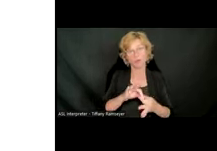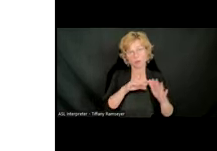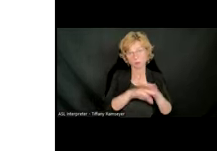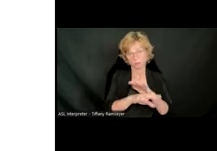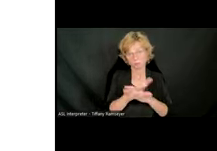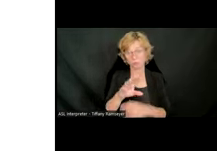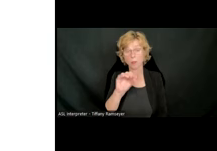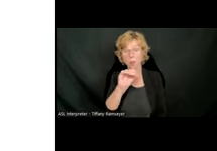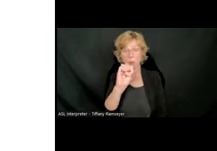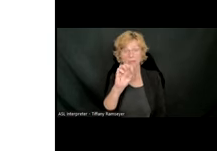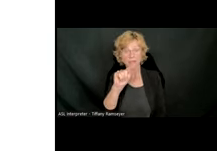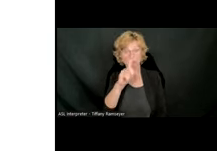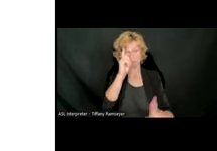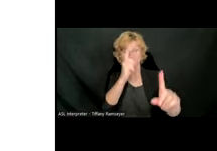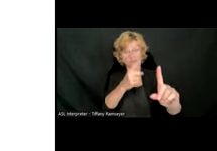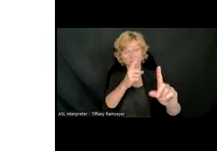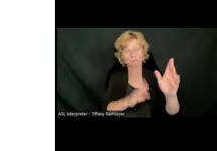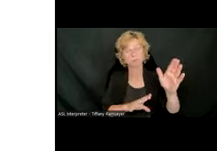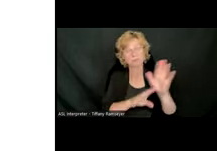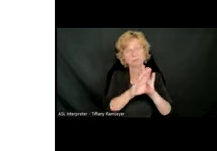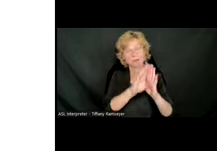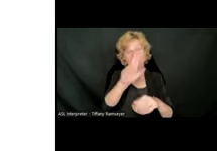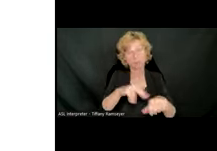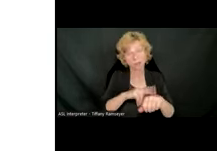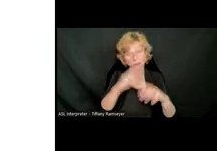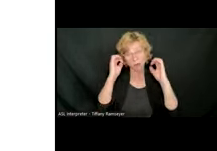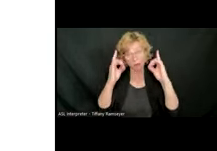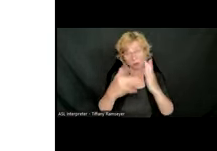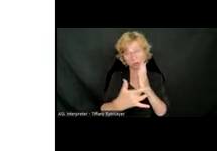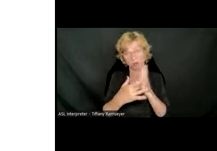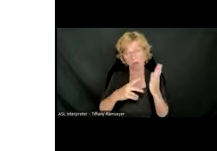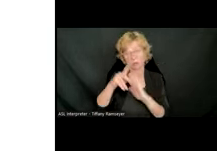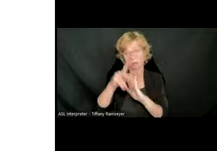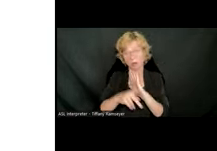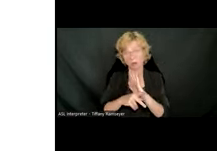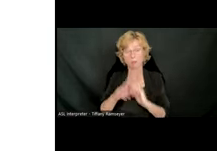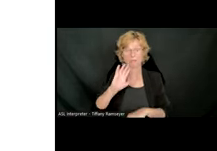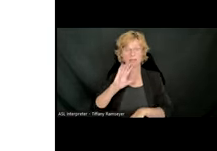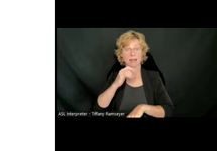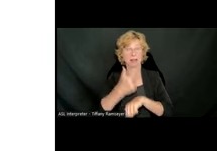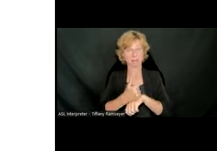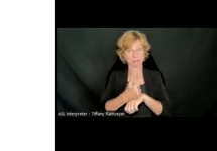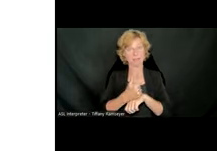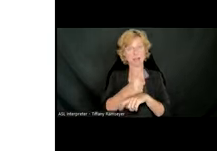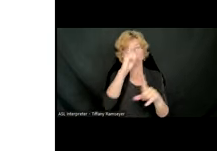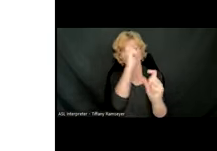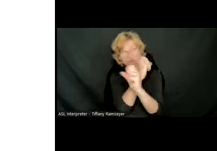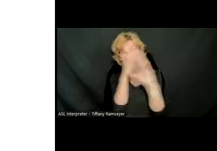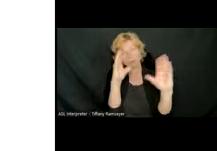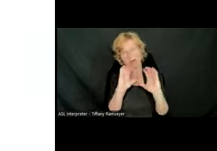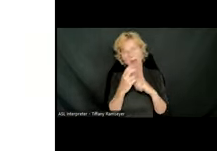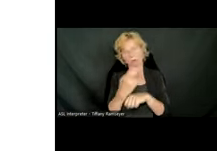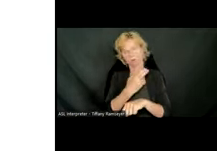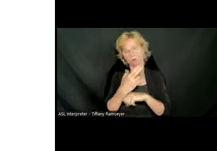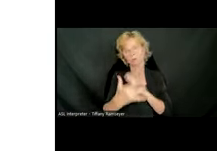to develop national educational technology policy and establish the vision for how technology can be used to transform